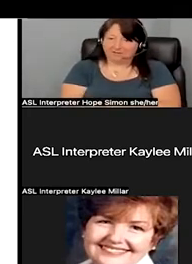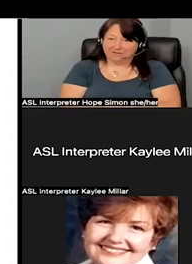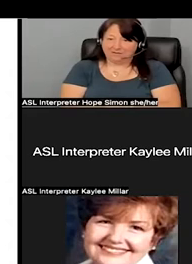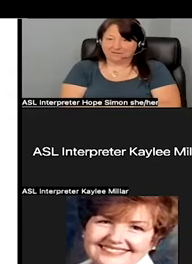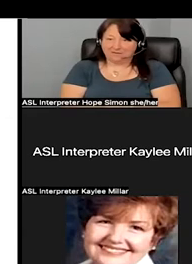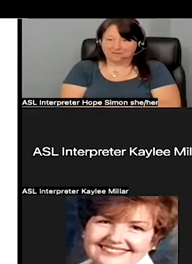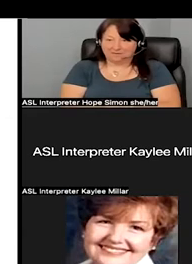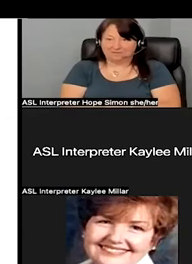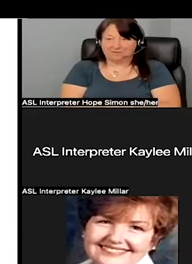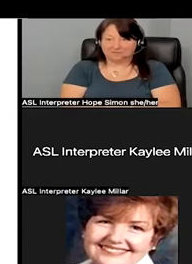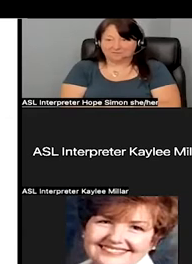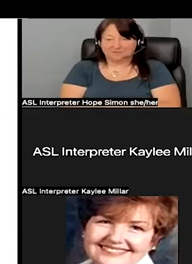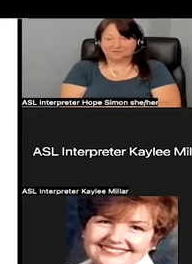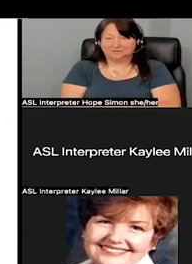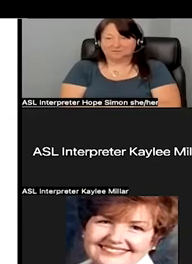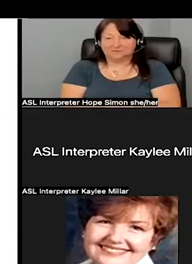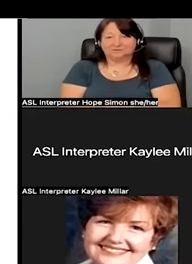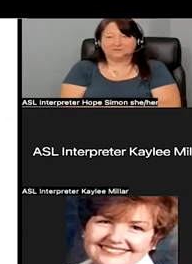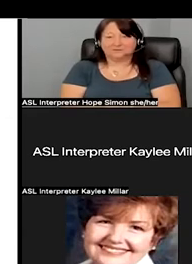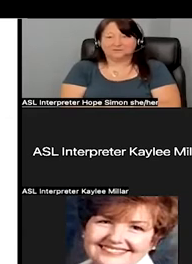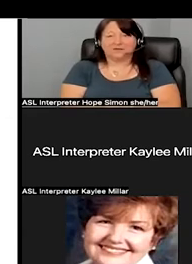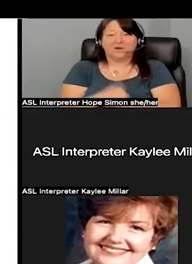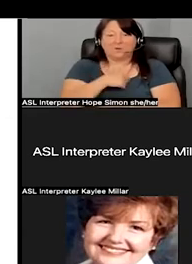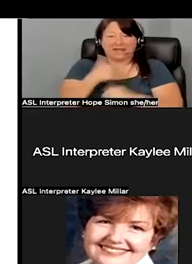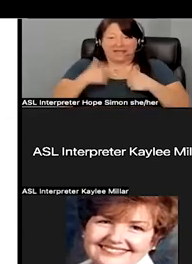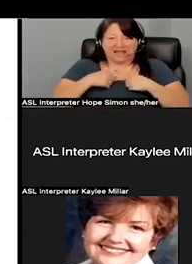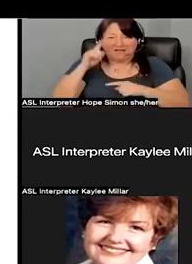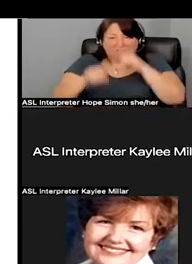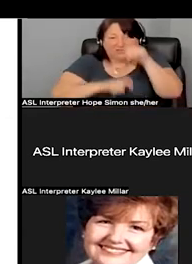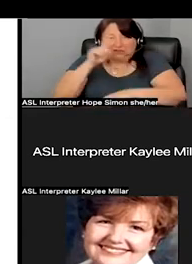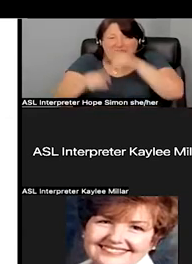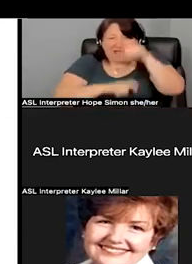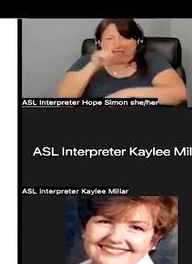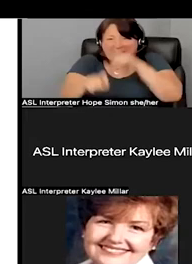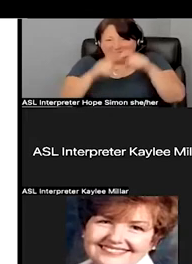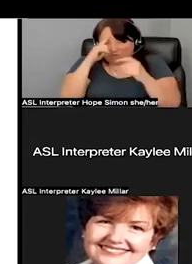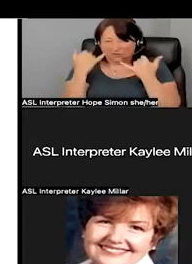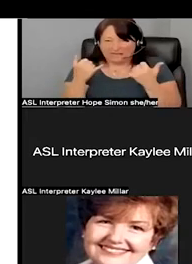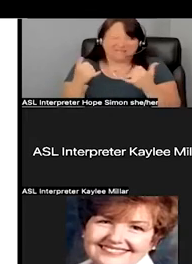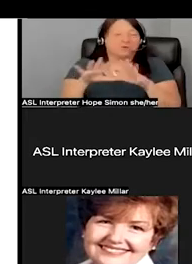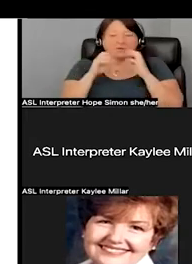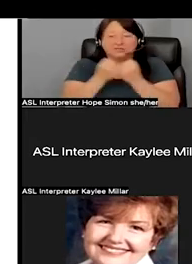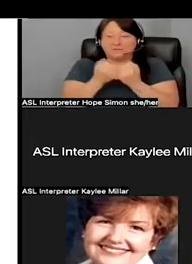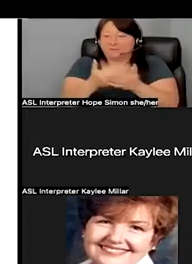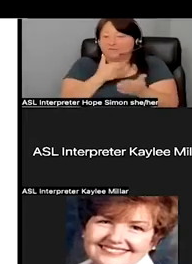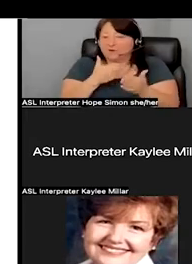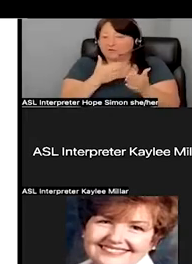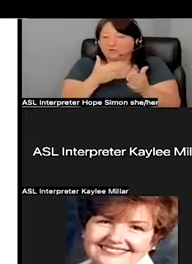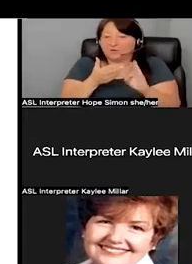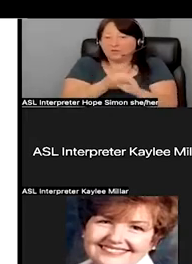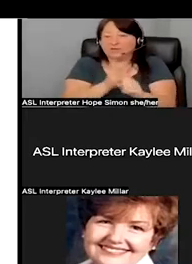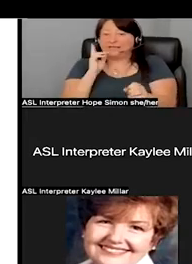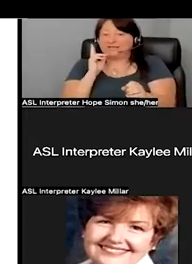All right. I want to point out that we do have a survey of today's workshop. So before you leave, be sure to complete that